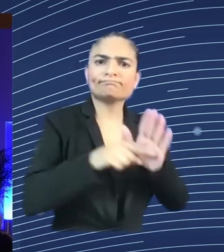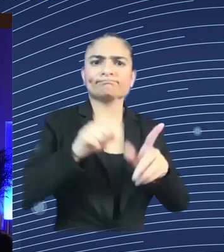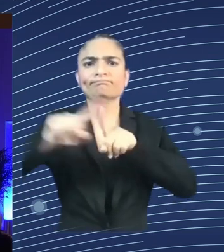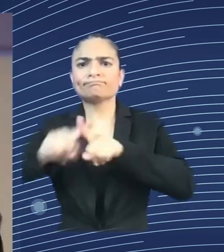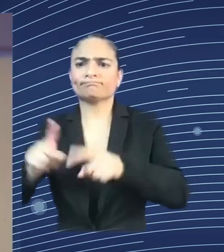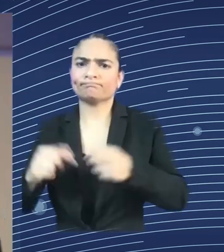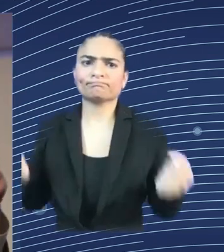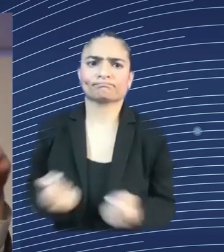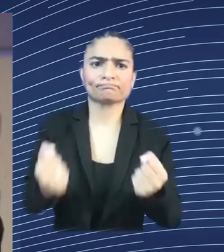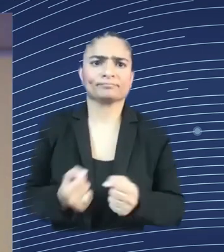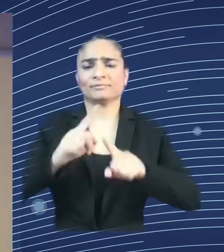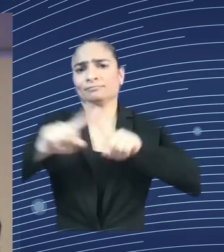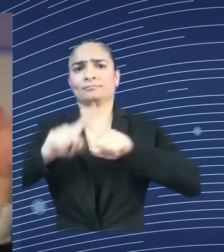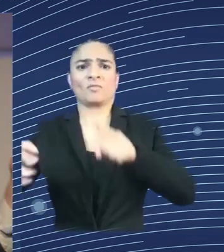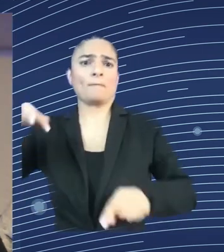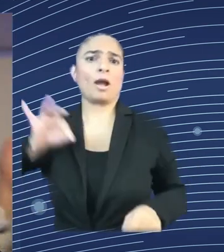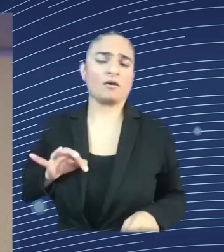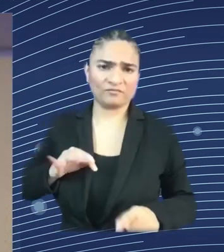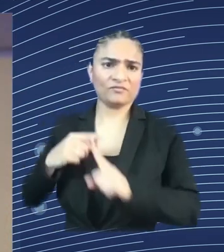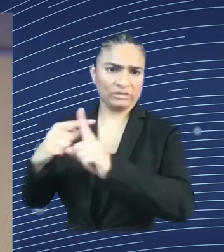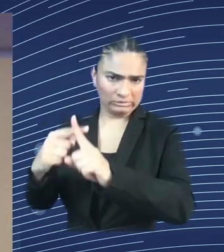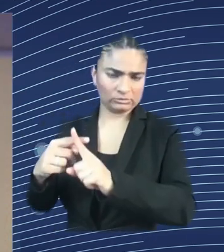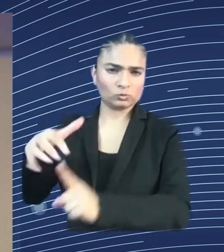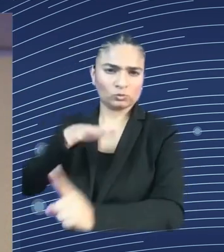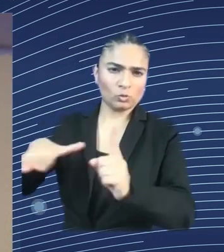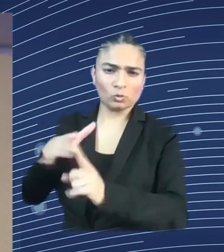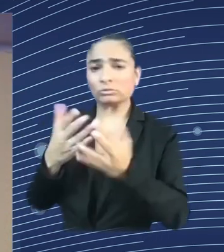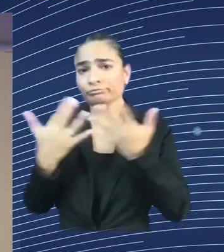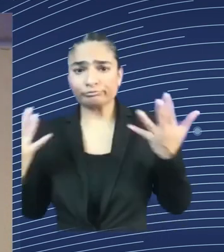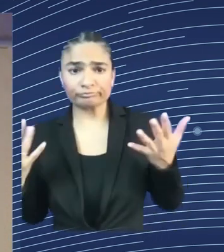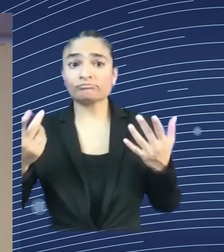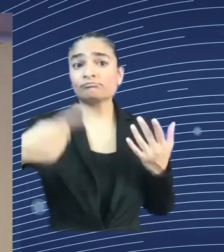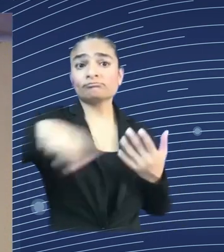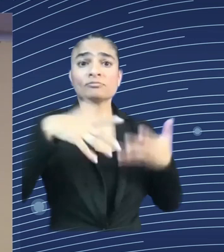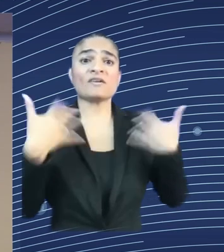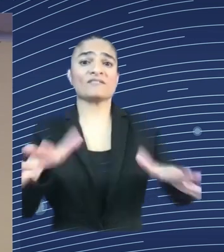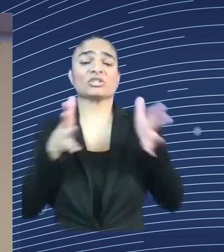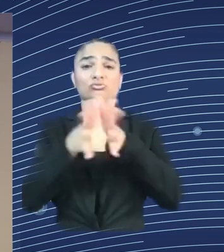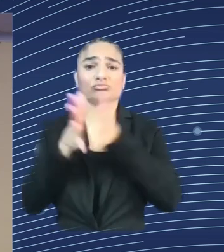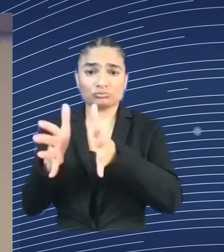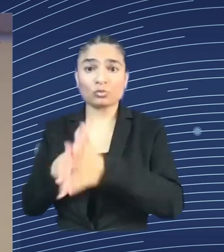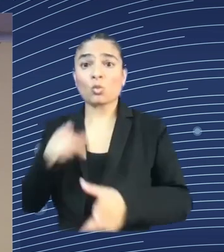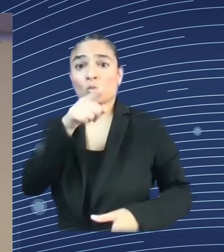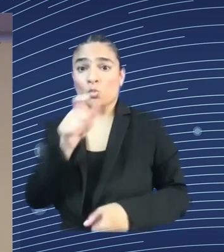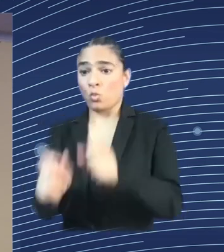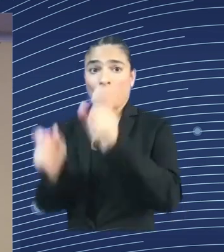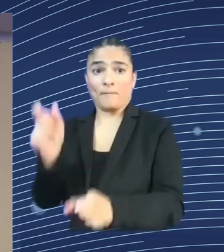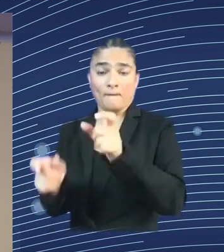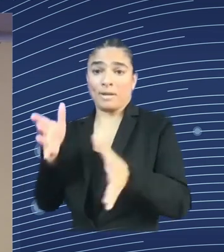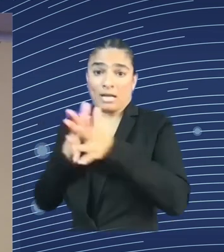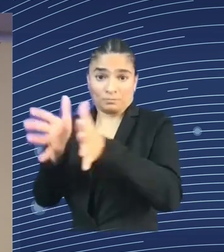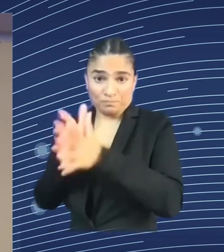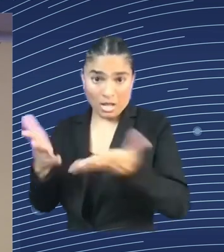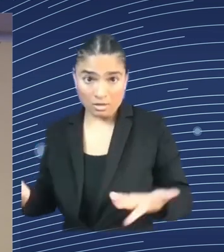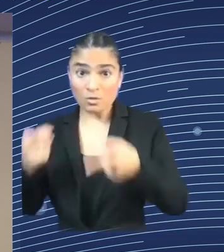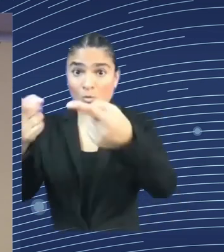If you explain the people from abroad and they come to Belgium, what are the rules? What can they expect? If artificial